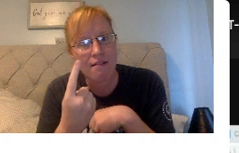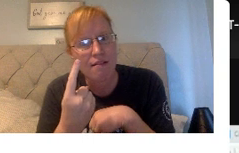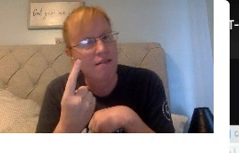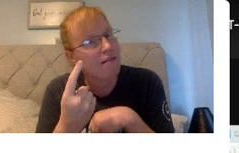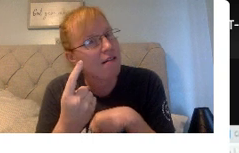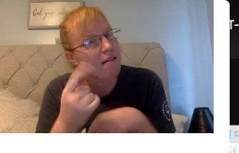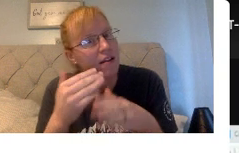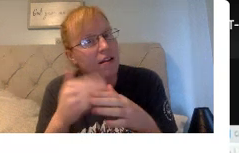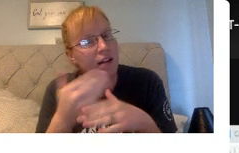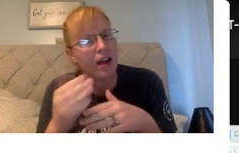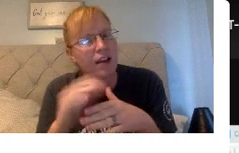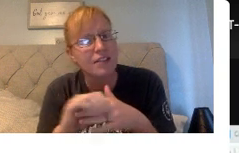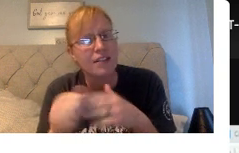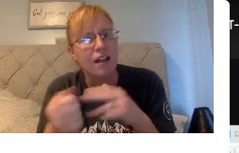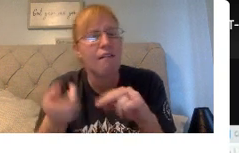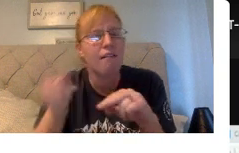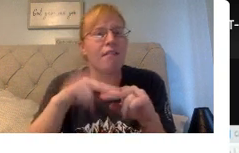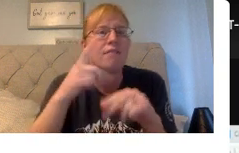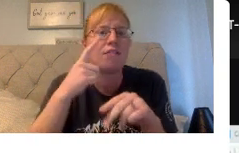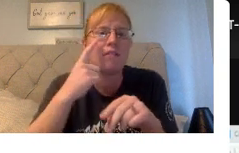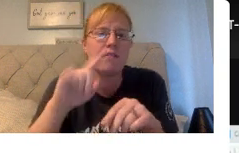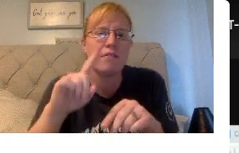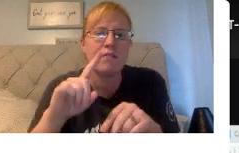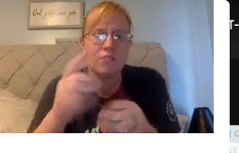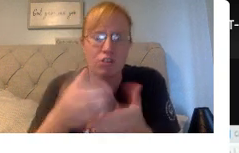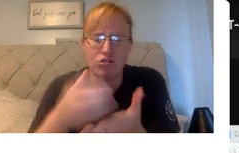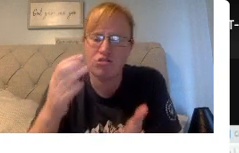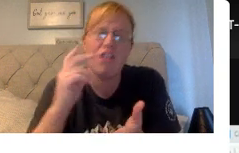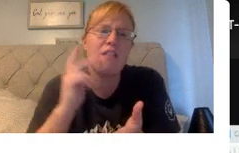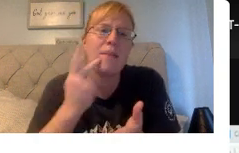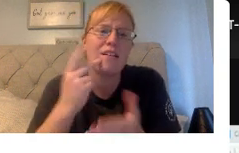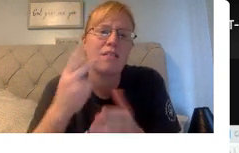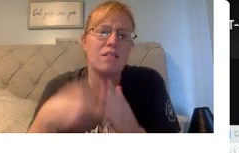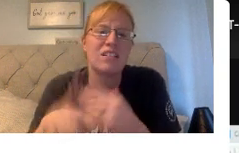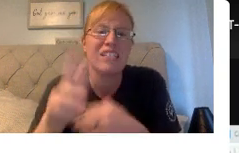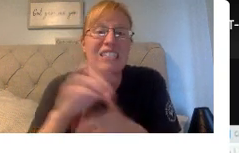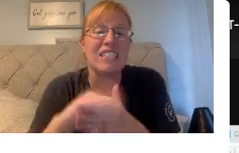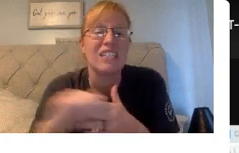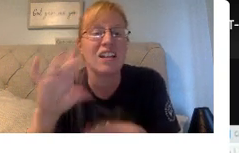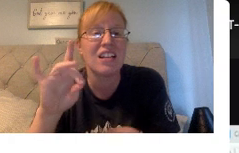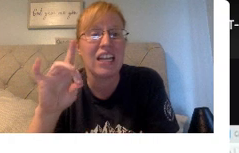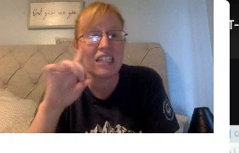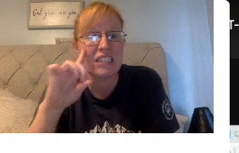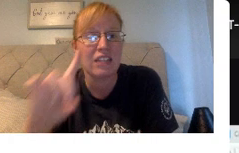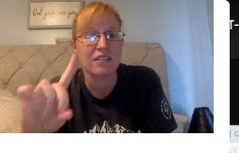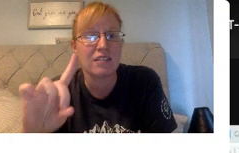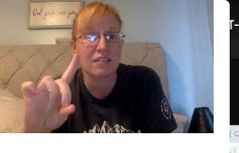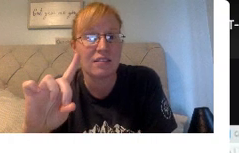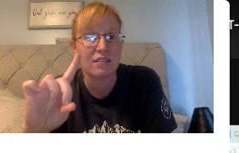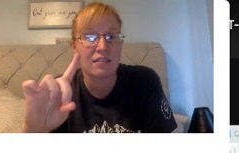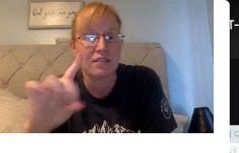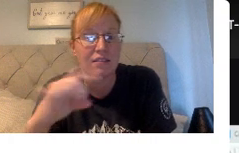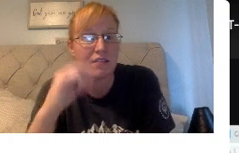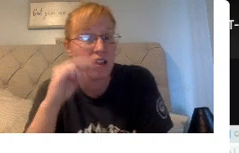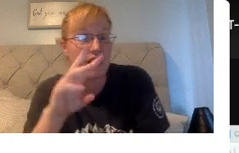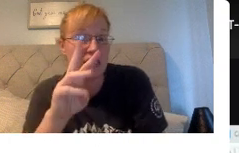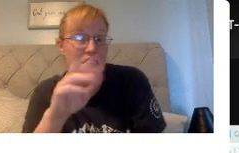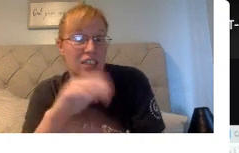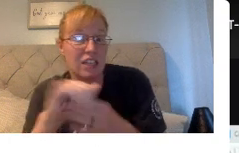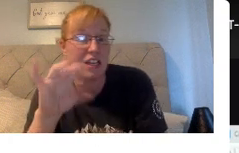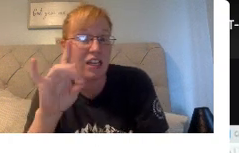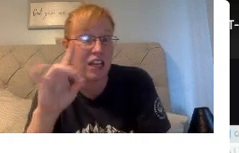the next dollar up from 6? The jar of pickles costs us $6.88. Okay, so I'm looking at